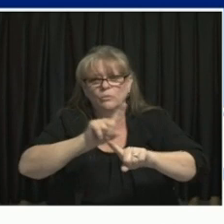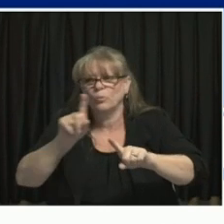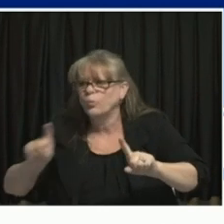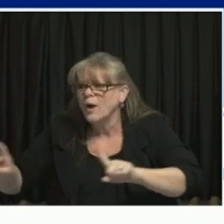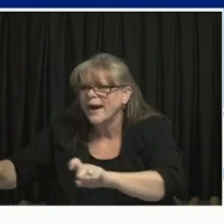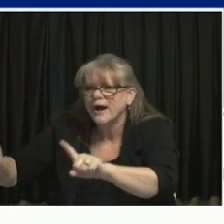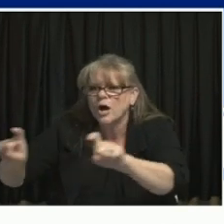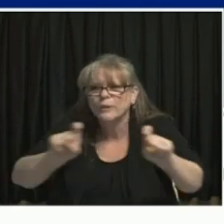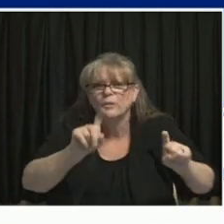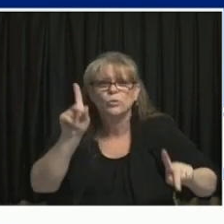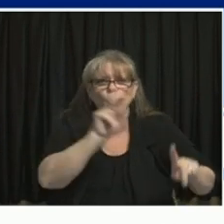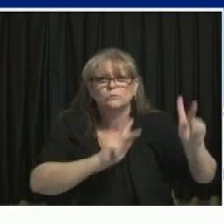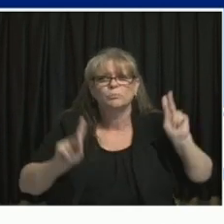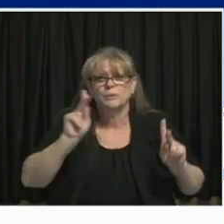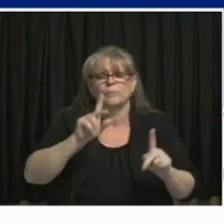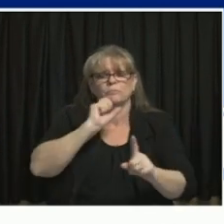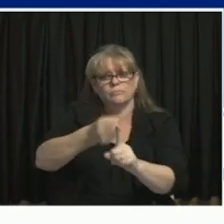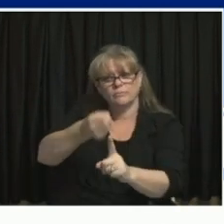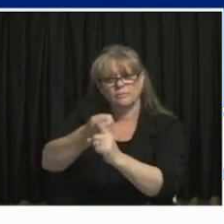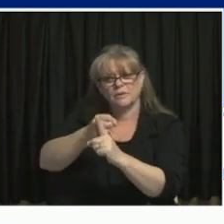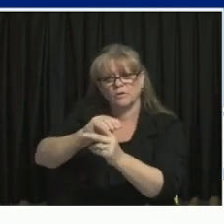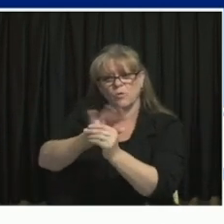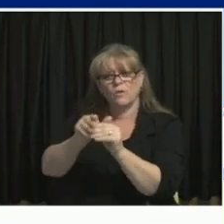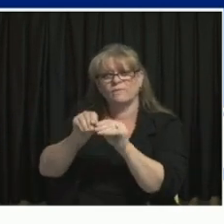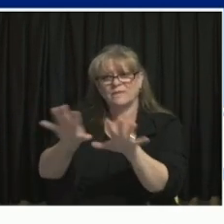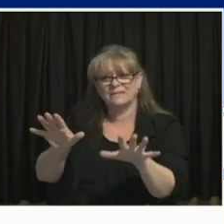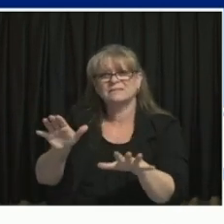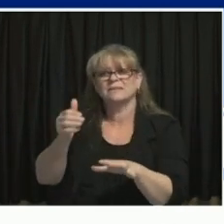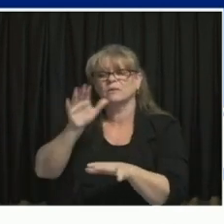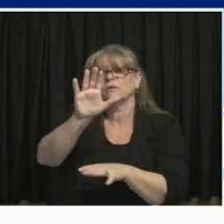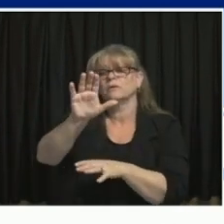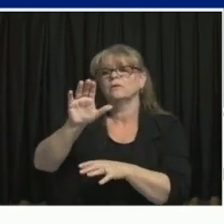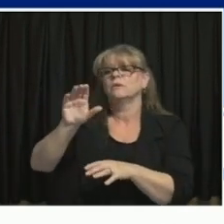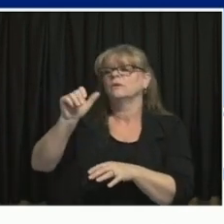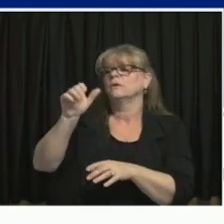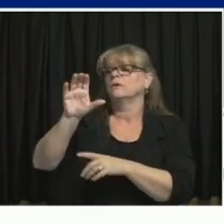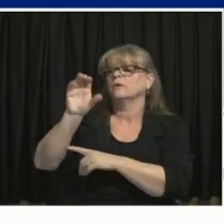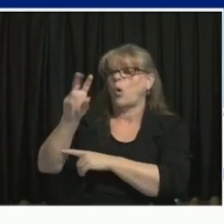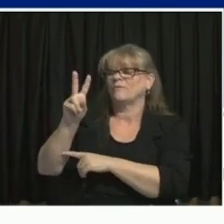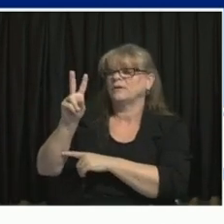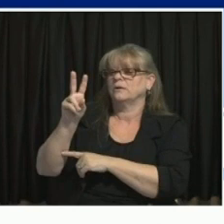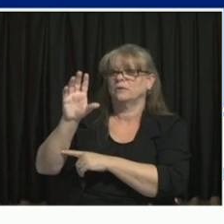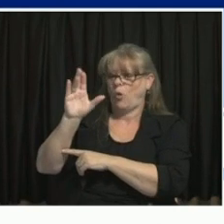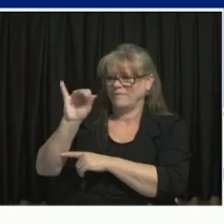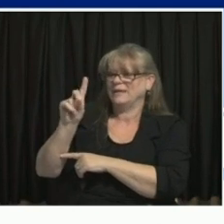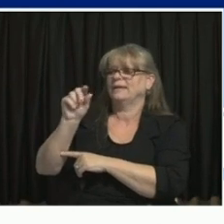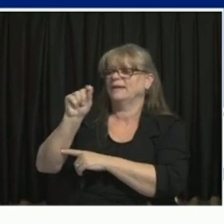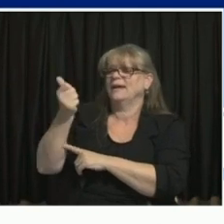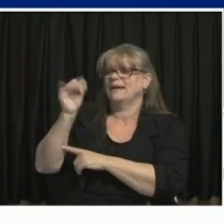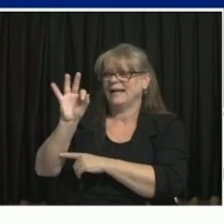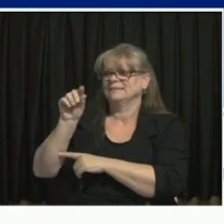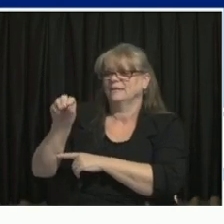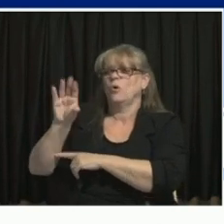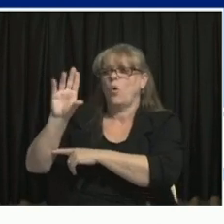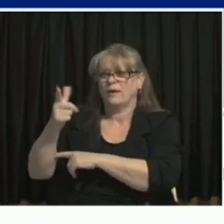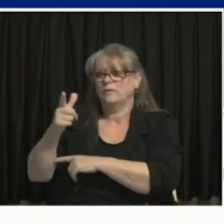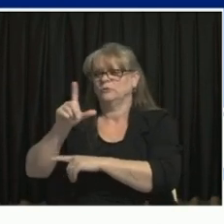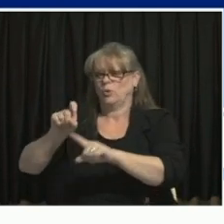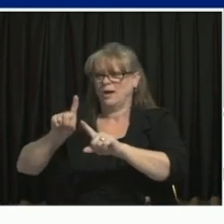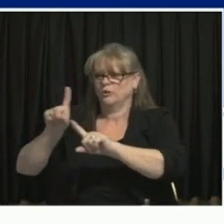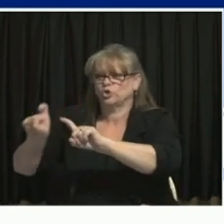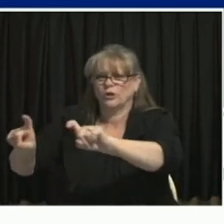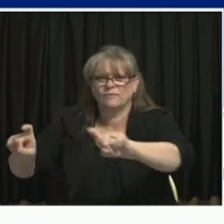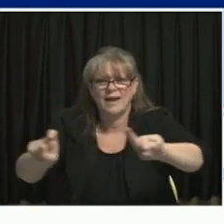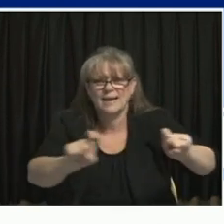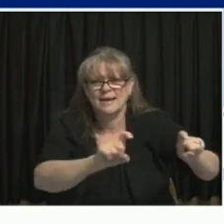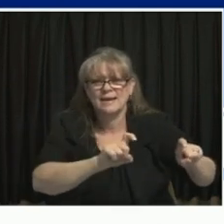covid19.colorado.gov. Lots of great information there, but click on COVID-19 in Colorado and the Health Equity Response Team to fill out a survey regarding your